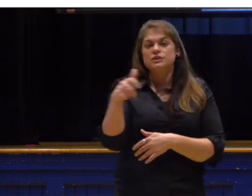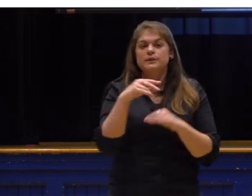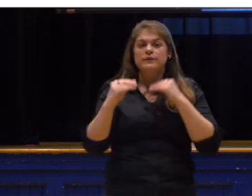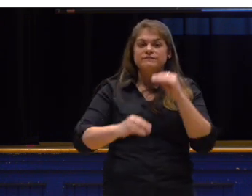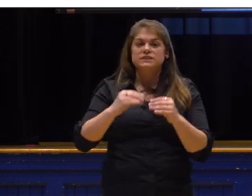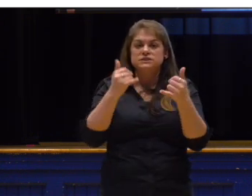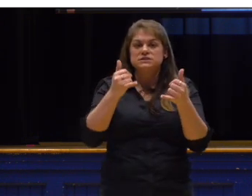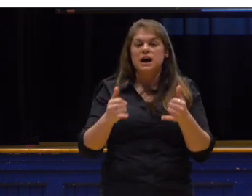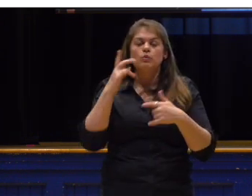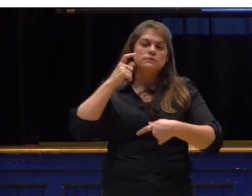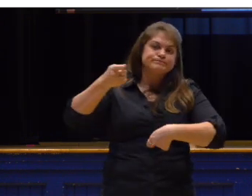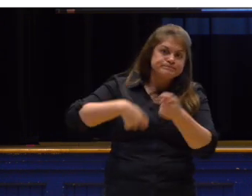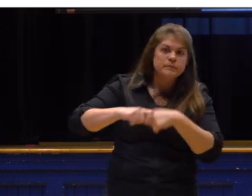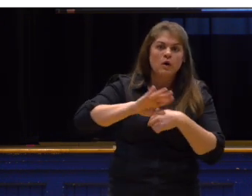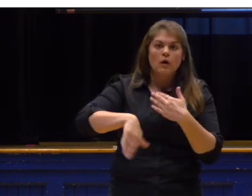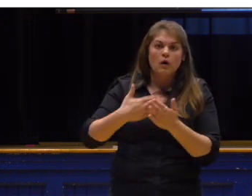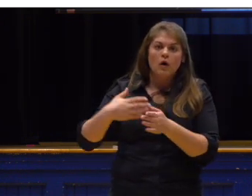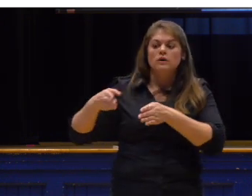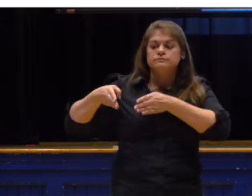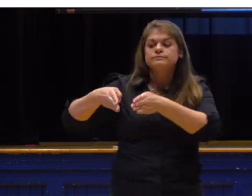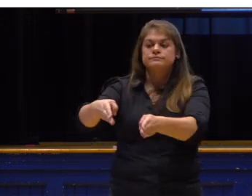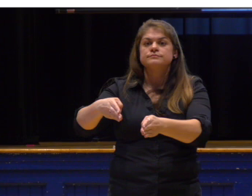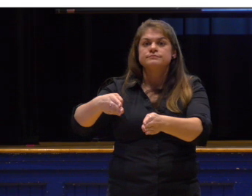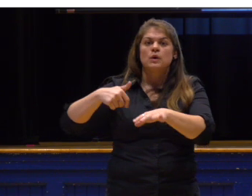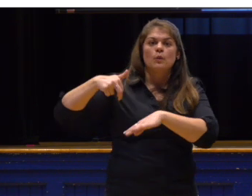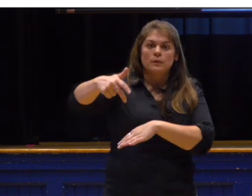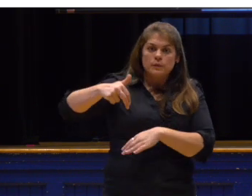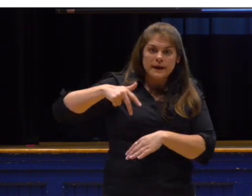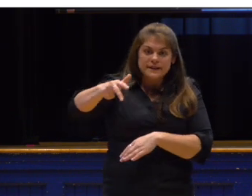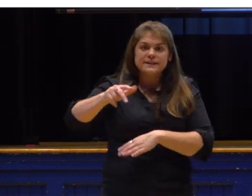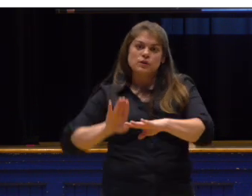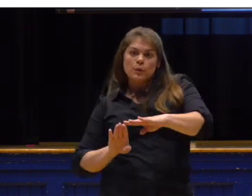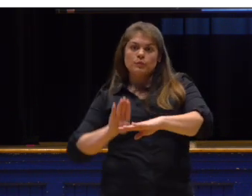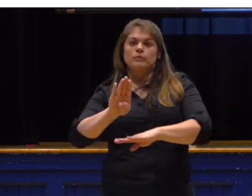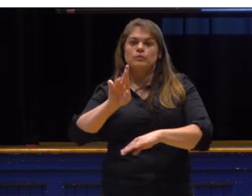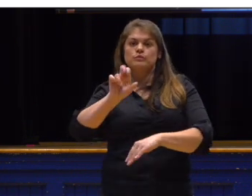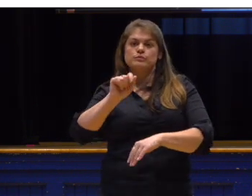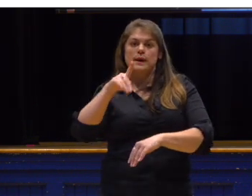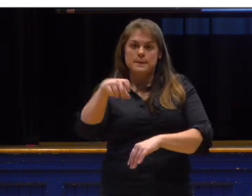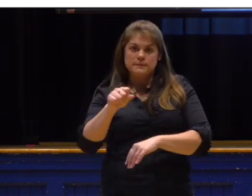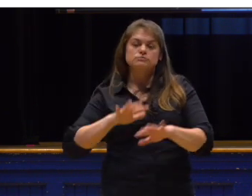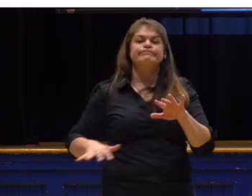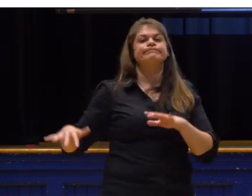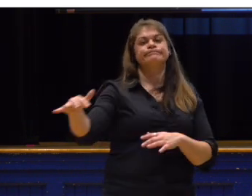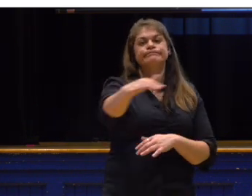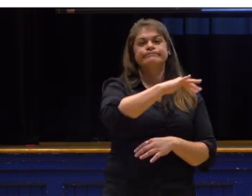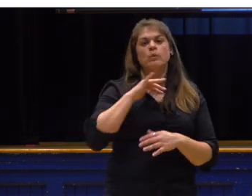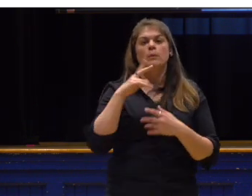out there, there's going to be new pedestrian sidewalks, walkways, curb ramps, throughout the entire